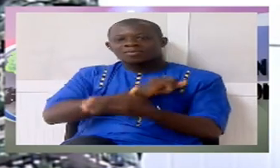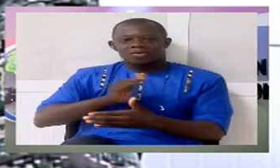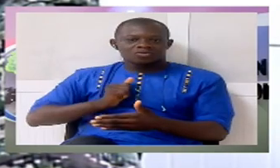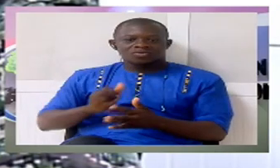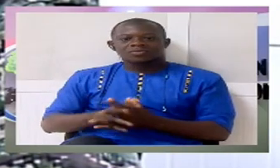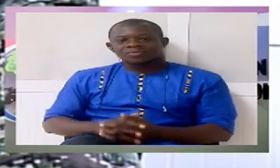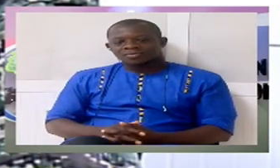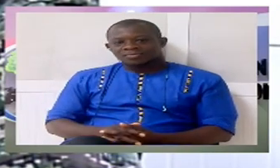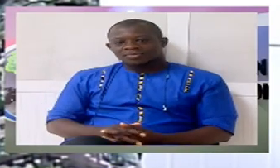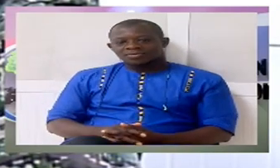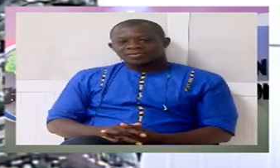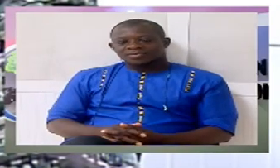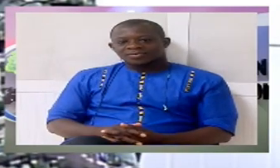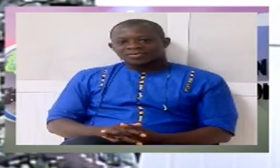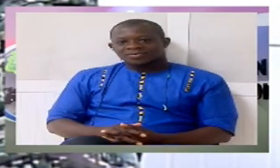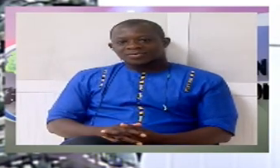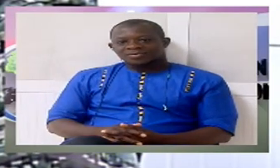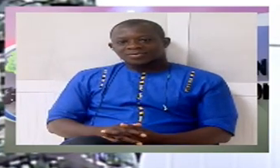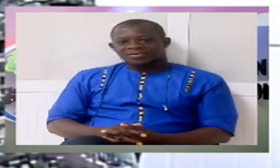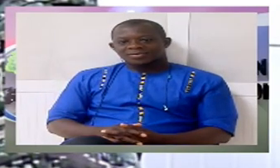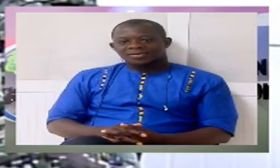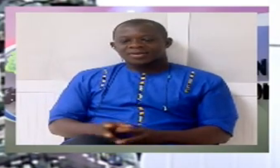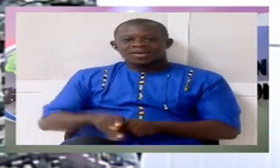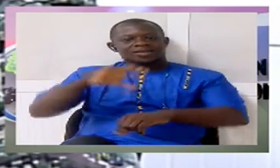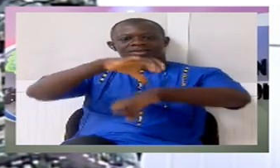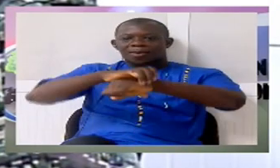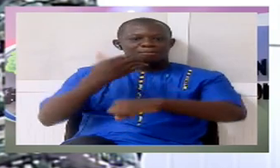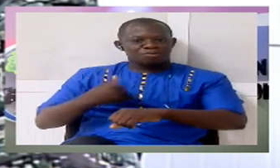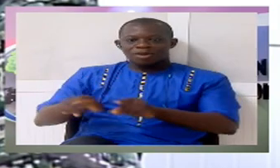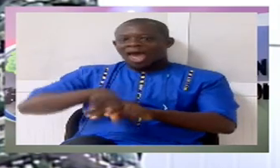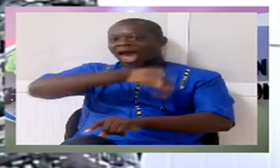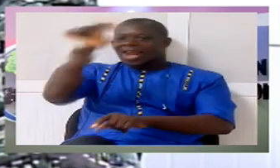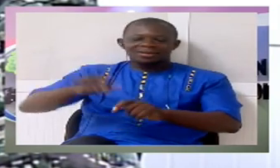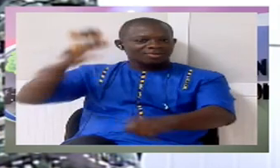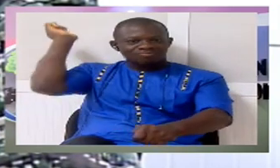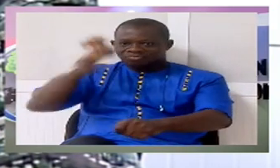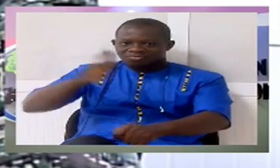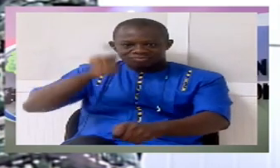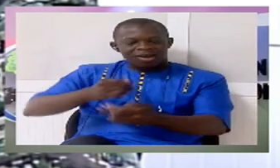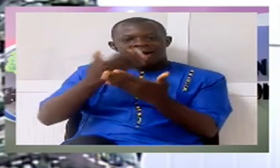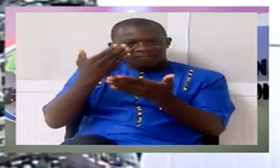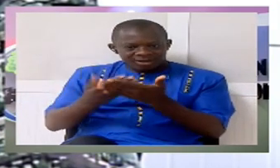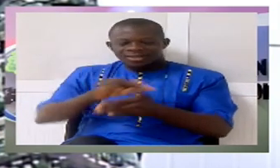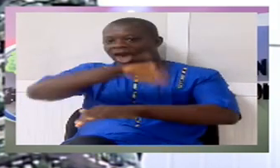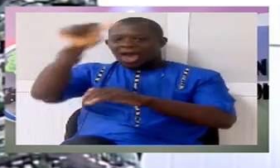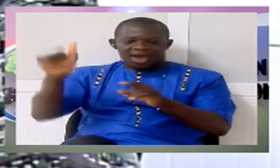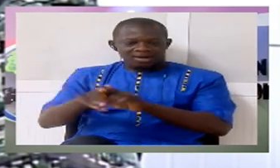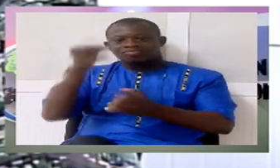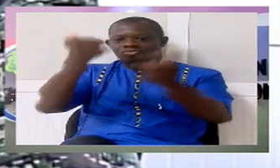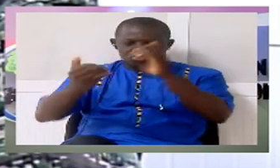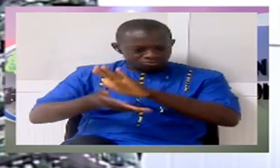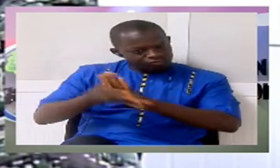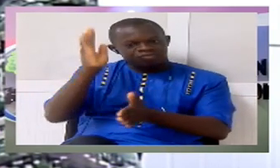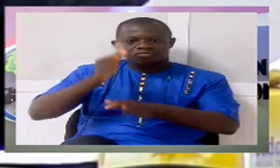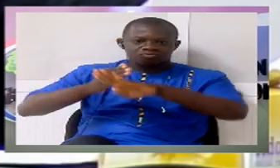di amé. Dañu leen gaay dur gaay re after convoy bi dem. You'll go beat them up and then the convoy will